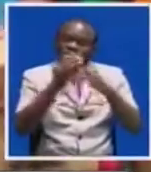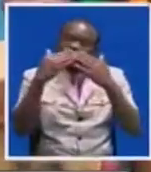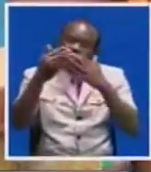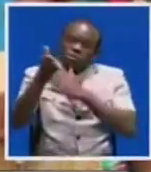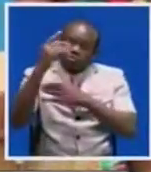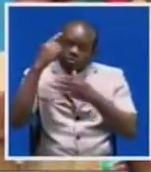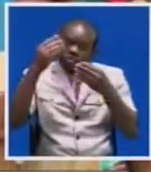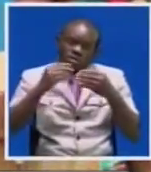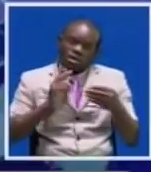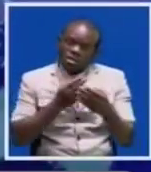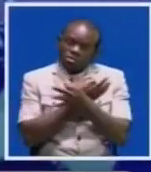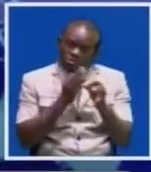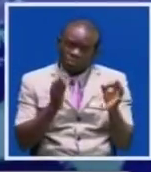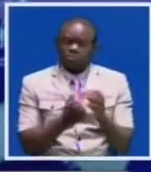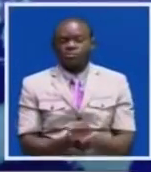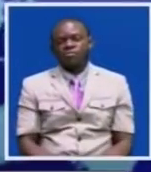in Ndola.